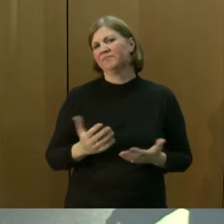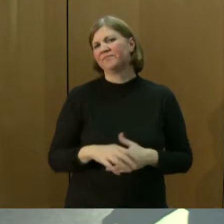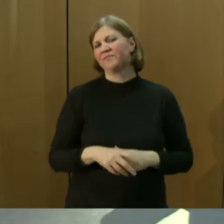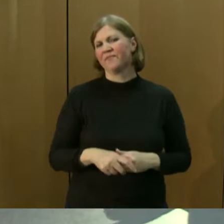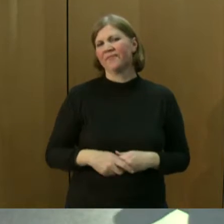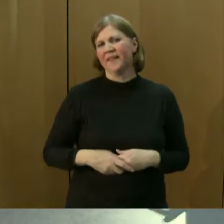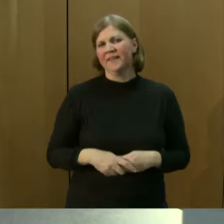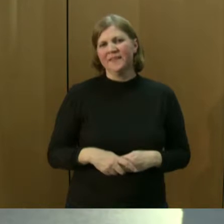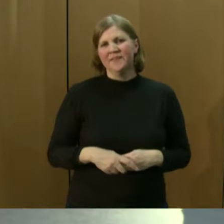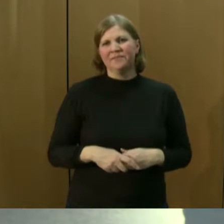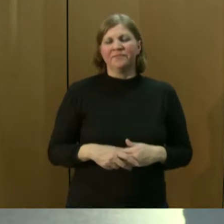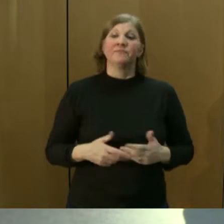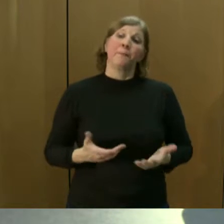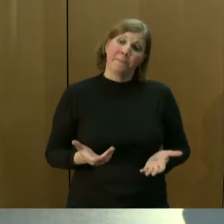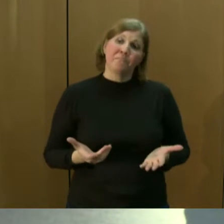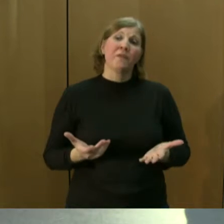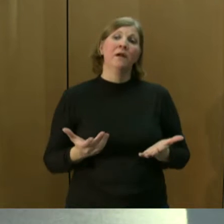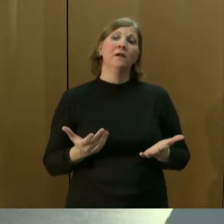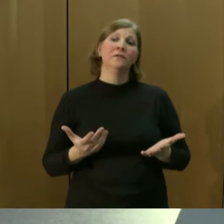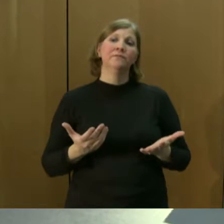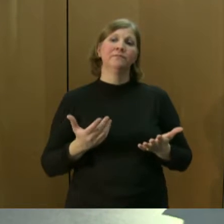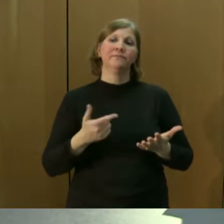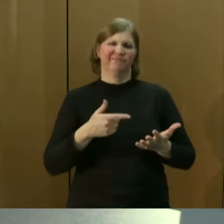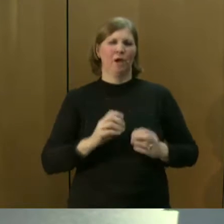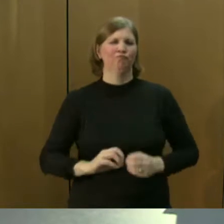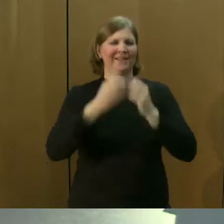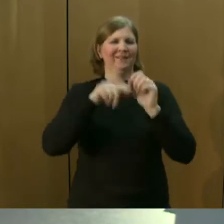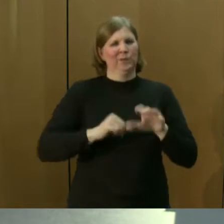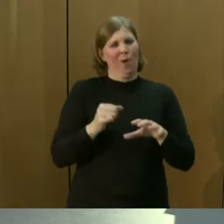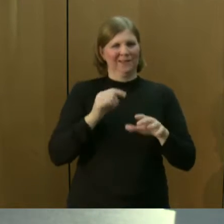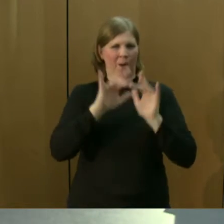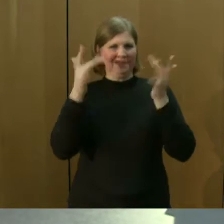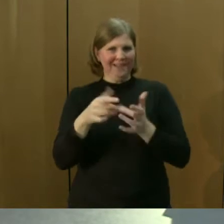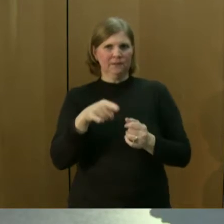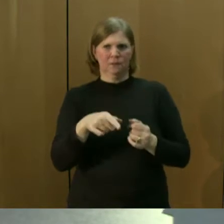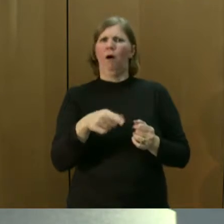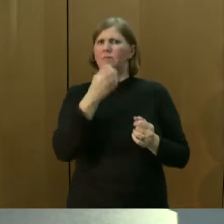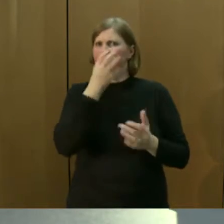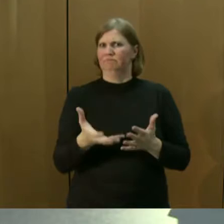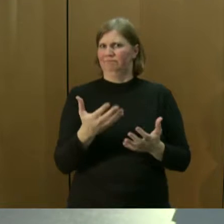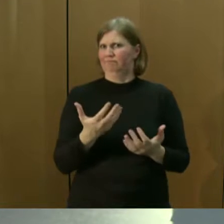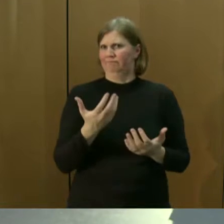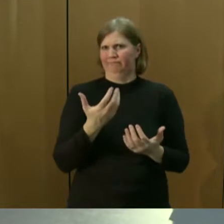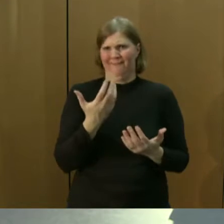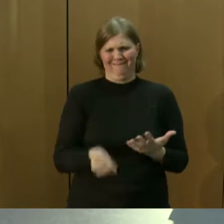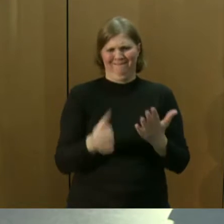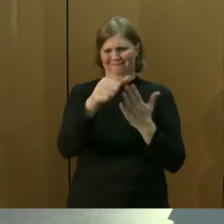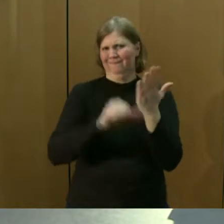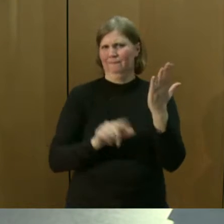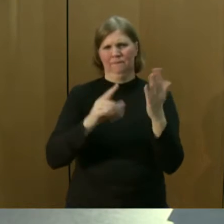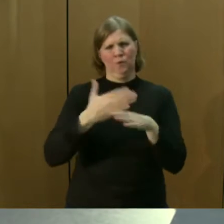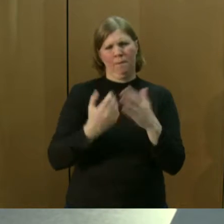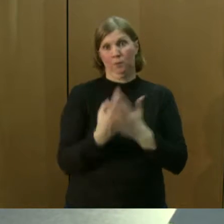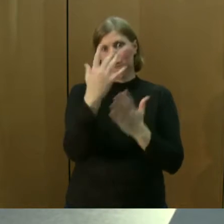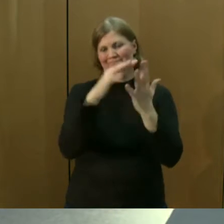as well. Go to Creative Scotland and link to opportunities. They've got good listings on there for stuff that comes up. Okay. Any specific